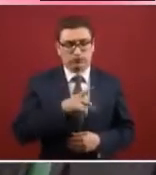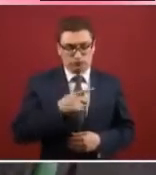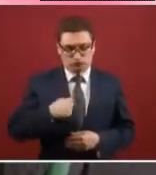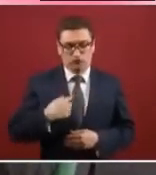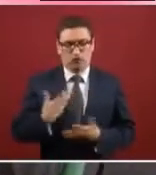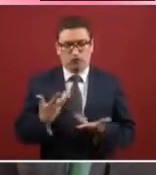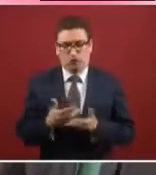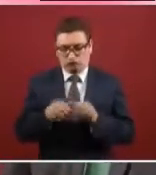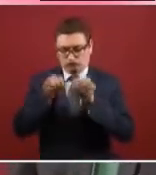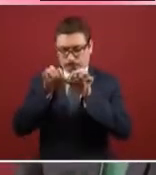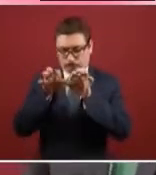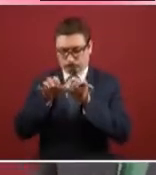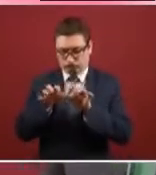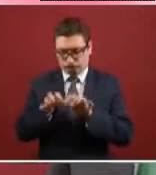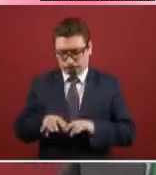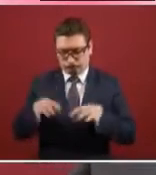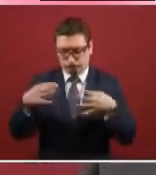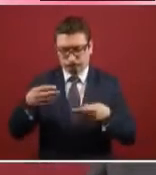I am going to